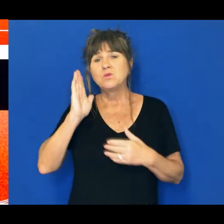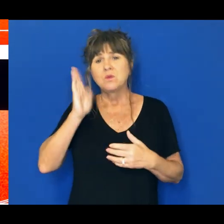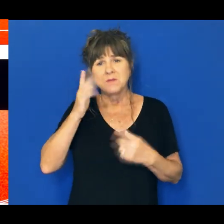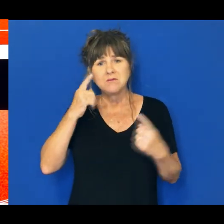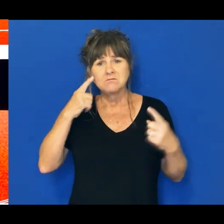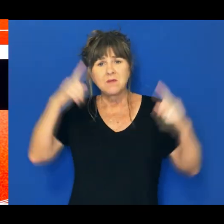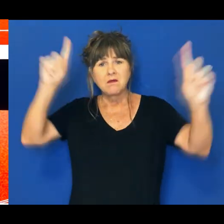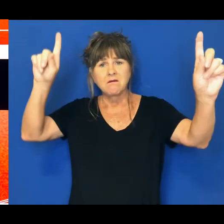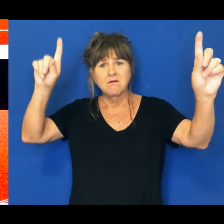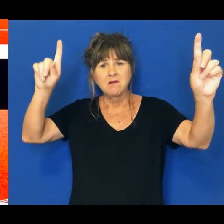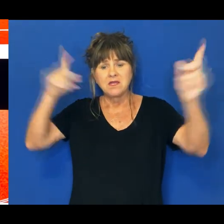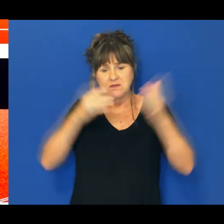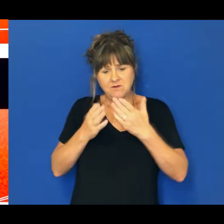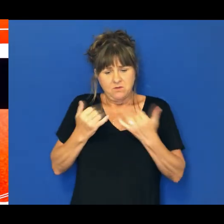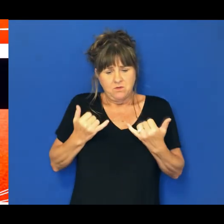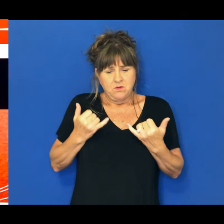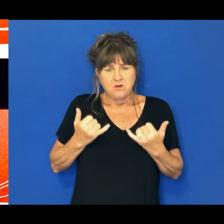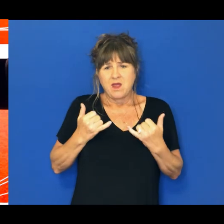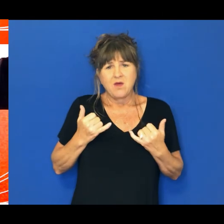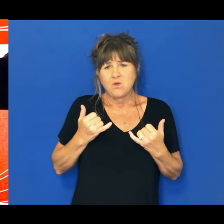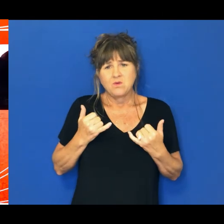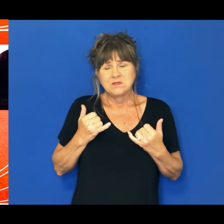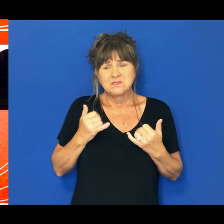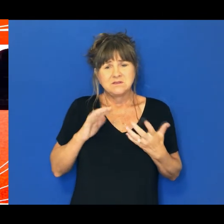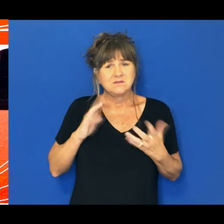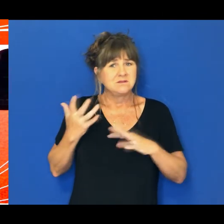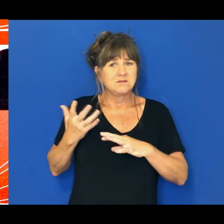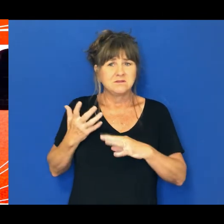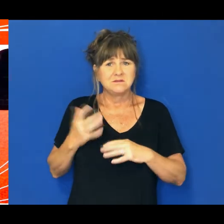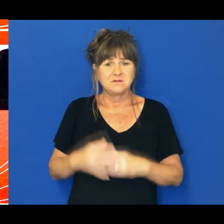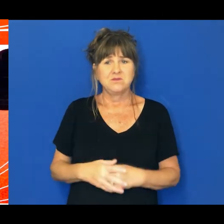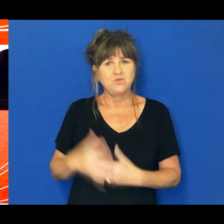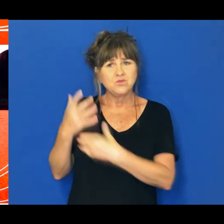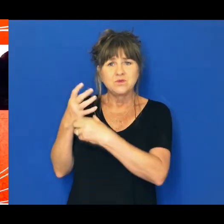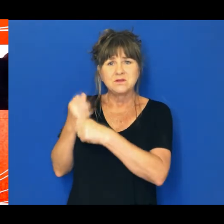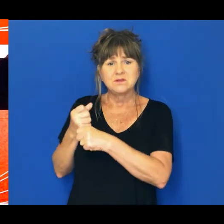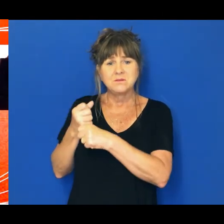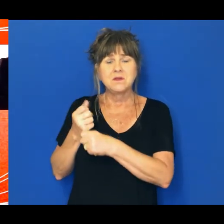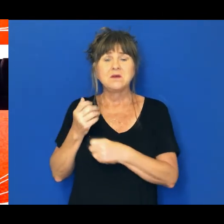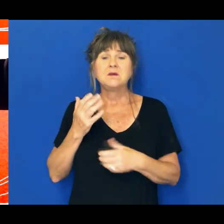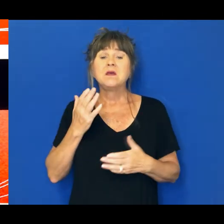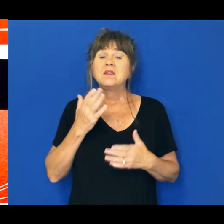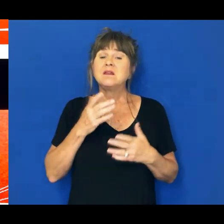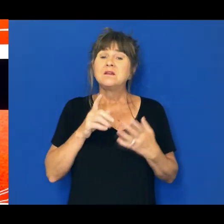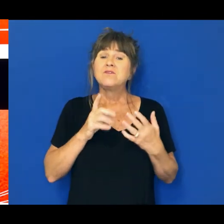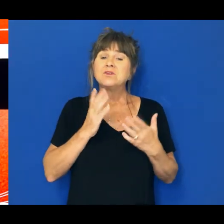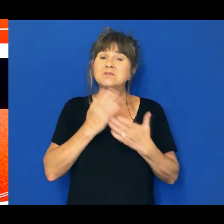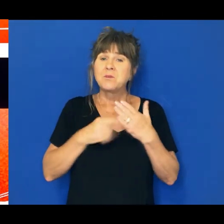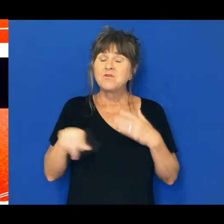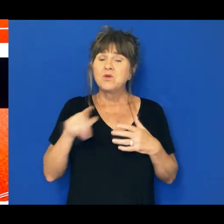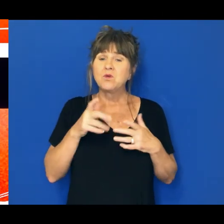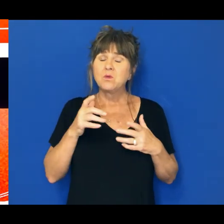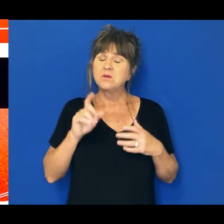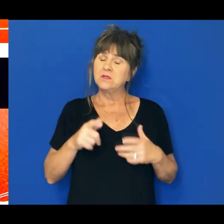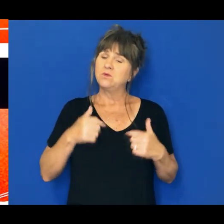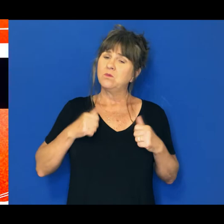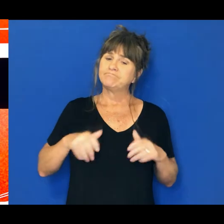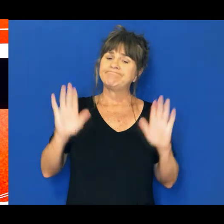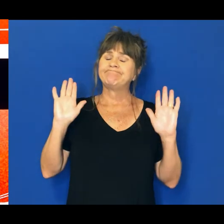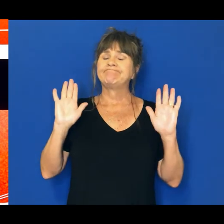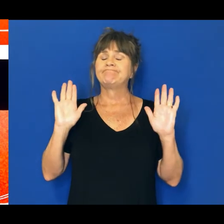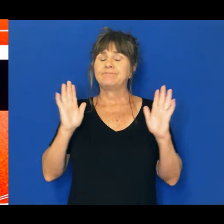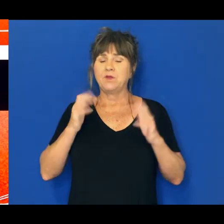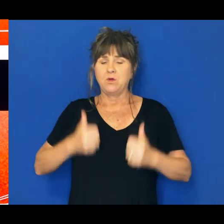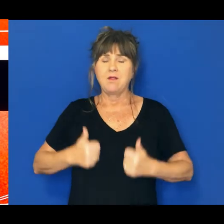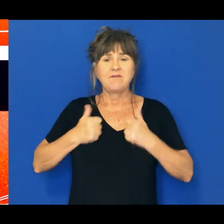me to prosper me and not to harm me. And for others of you, it's your sacrificial living. And when you do things that don't make sense to the rest of